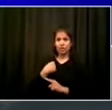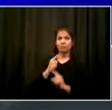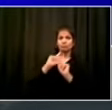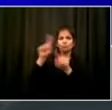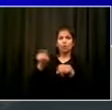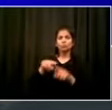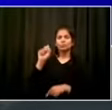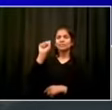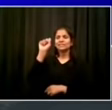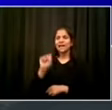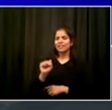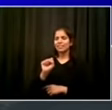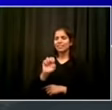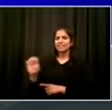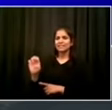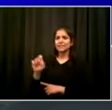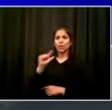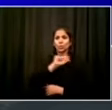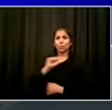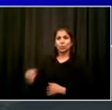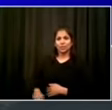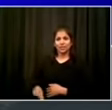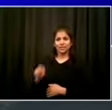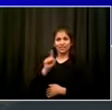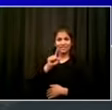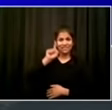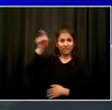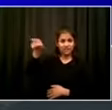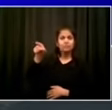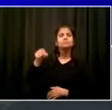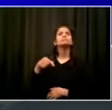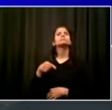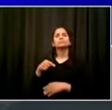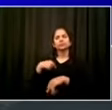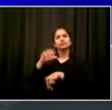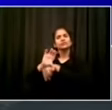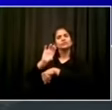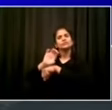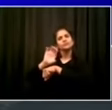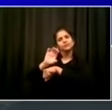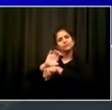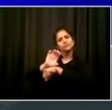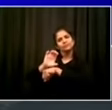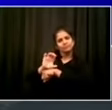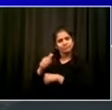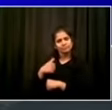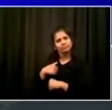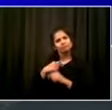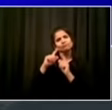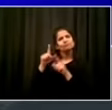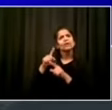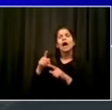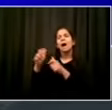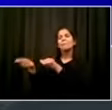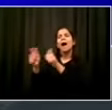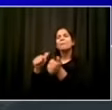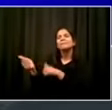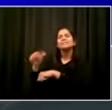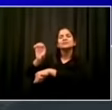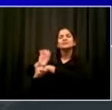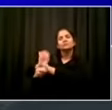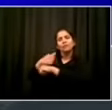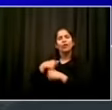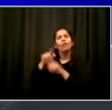Cambria Heights. I had the opportunity to talk to community members, and I was very, very struck by a conversation, a lengthy conversation with two